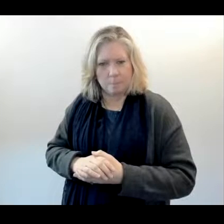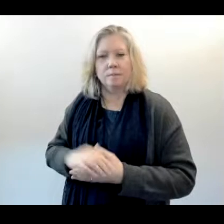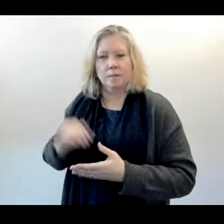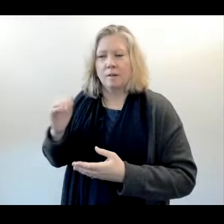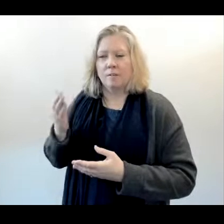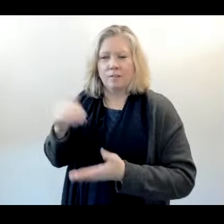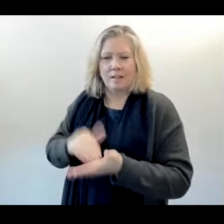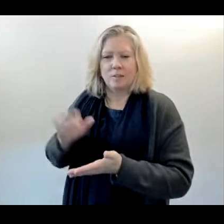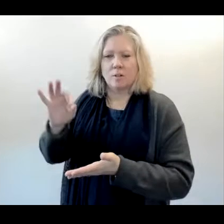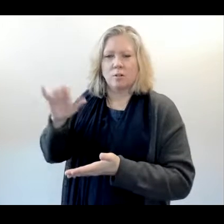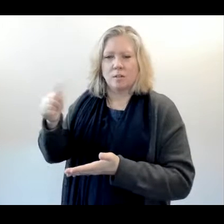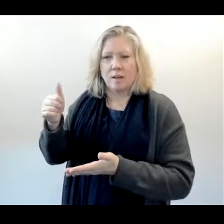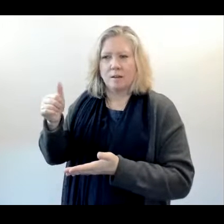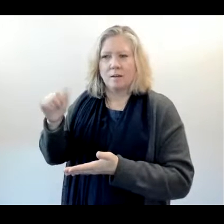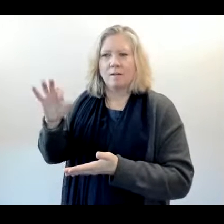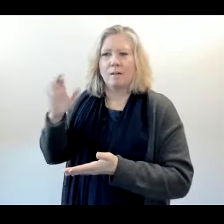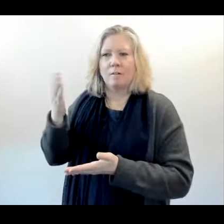$15,910,915